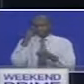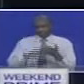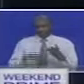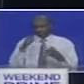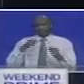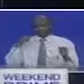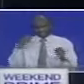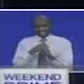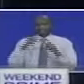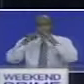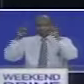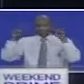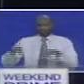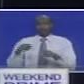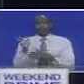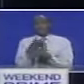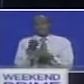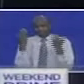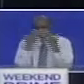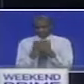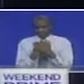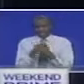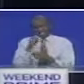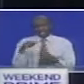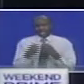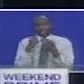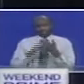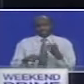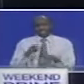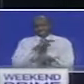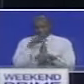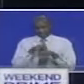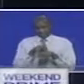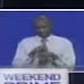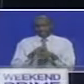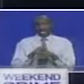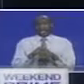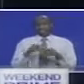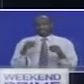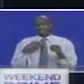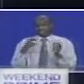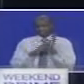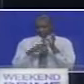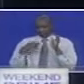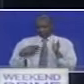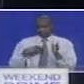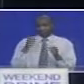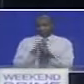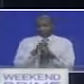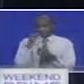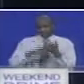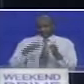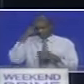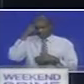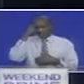crashed into a billboard on Thursday night. This comes as National Assembly Majority Leader Adan Duale demands that Wetangula